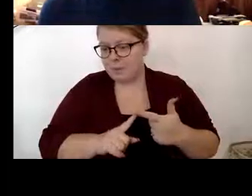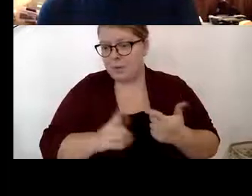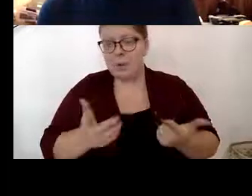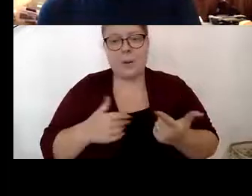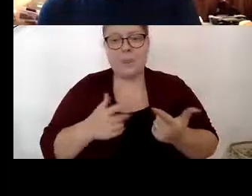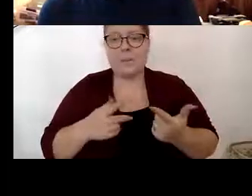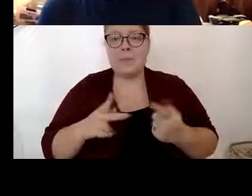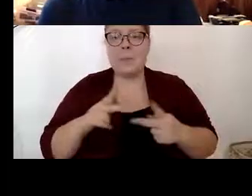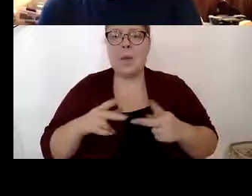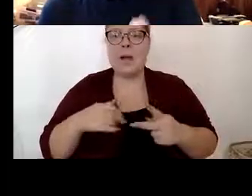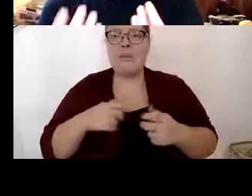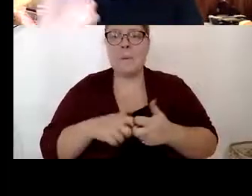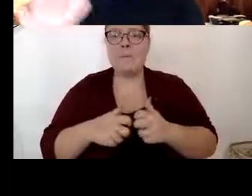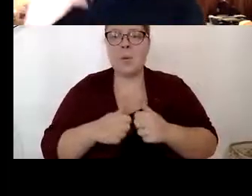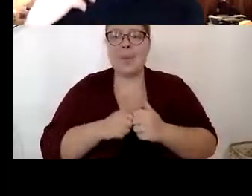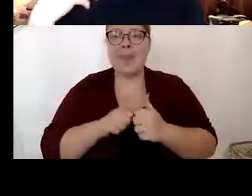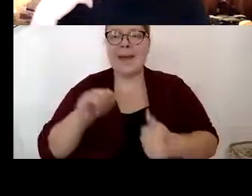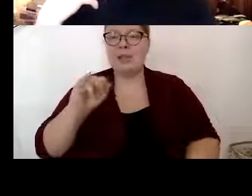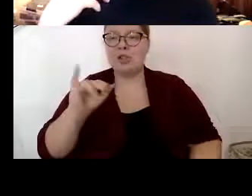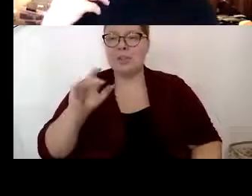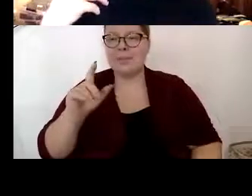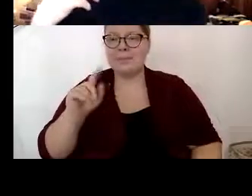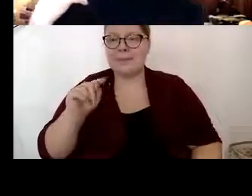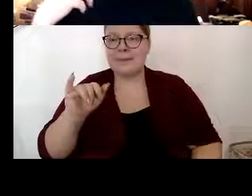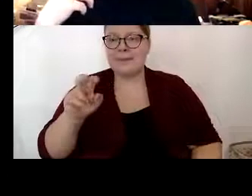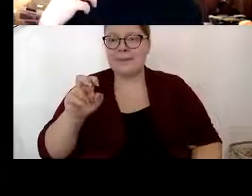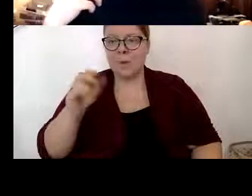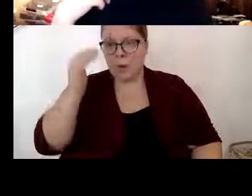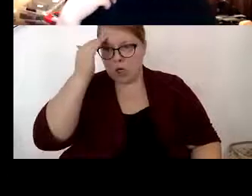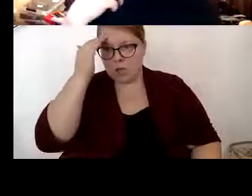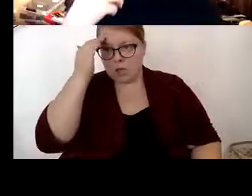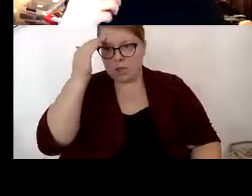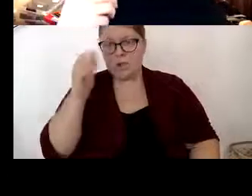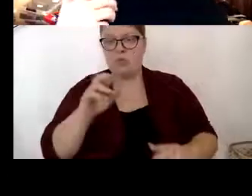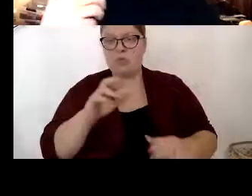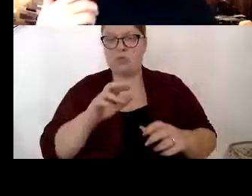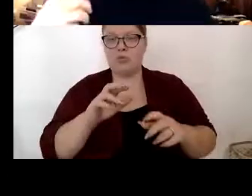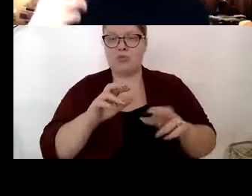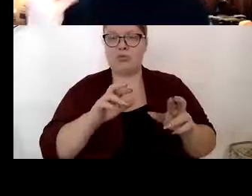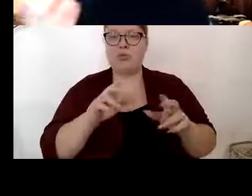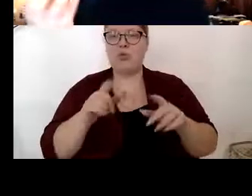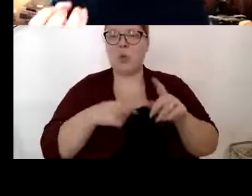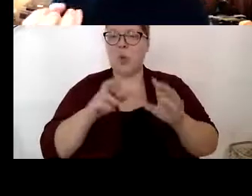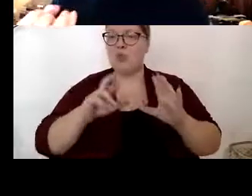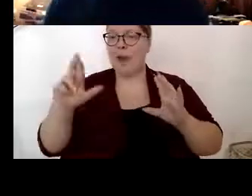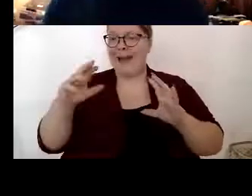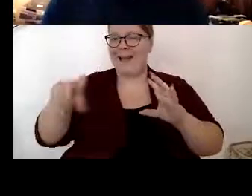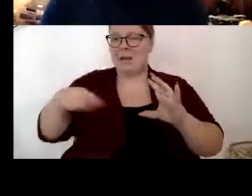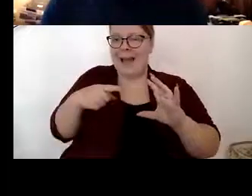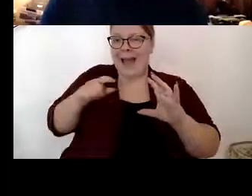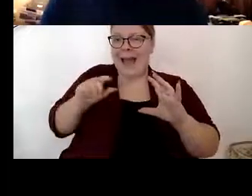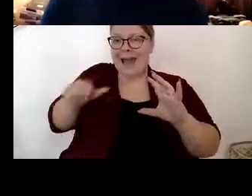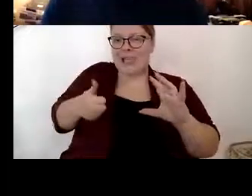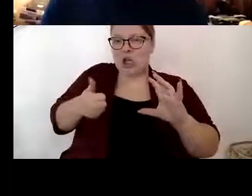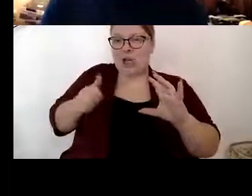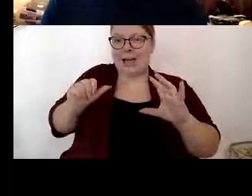interoceptive awareness that's affected in the insula, the right insula, anterior insula in particular, they may have problems with